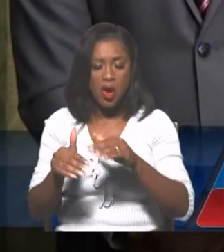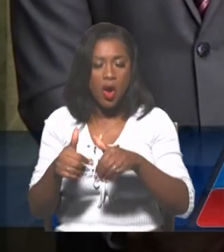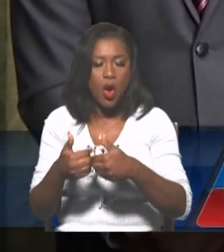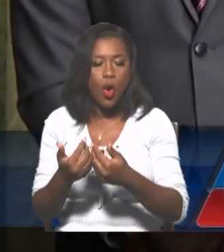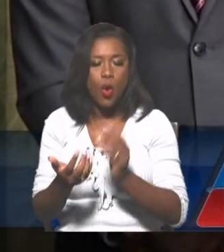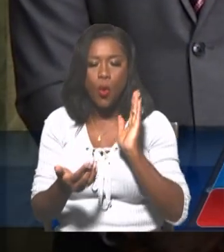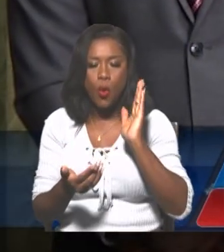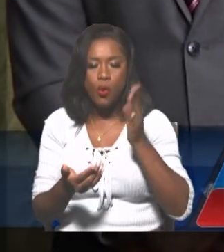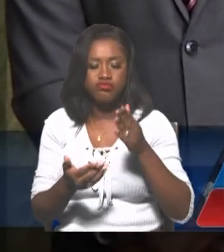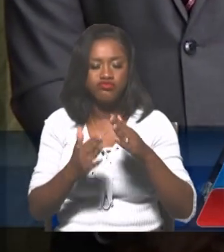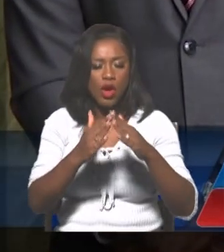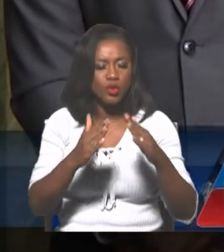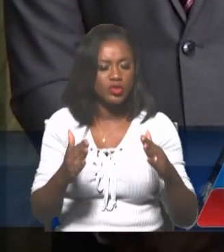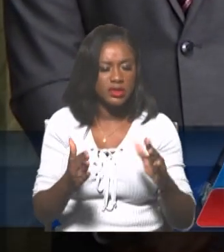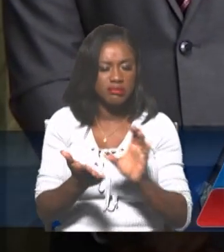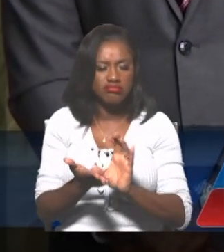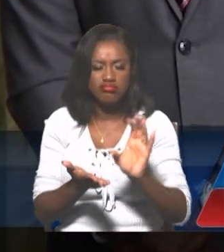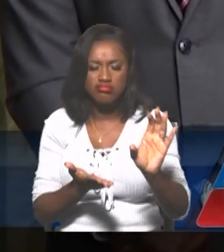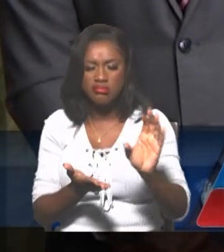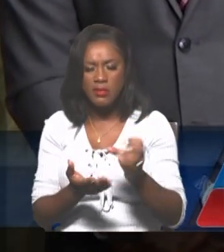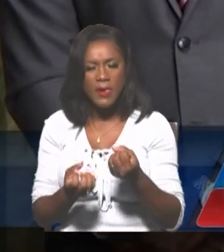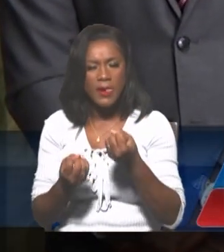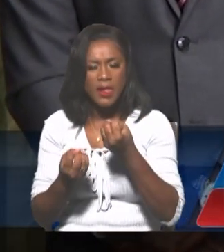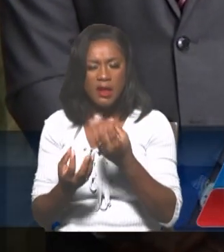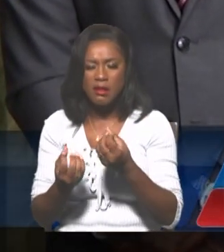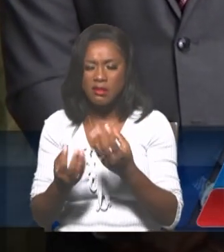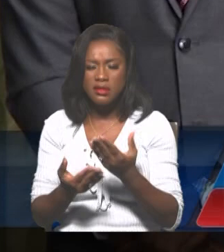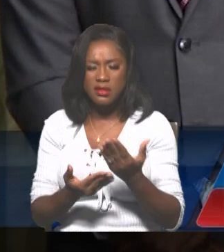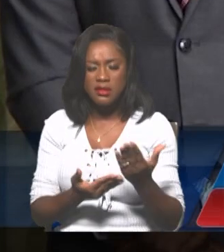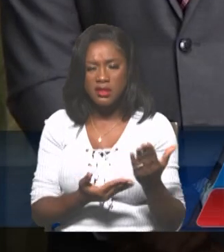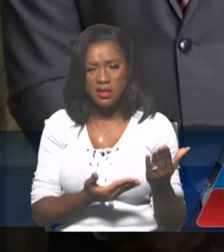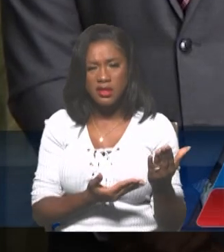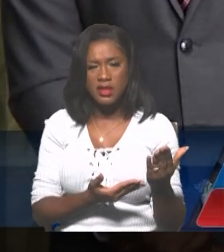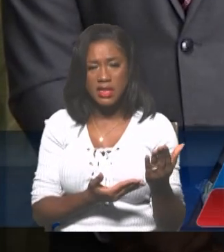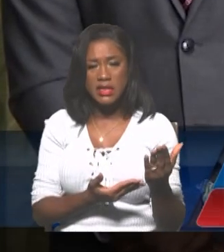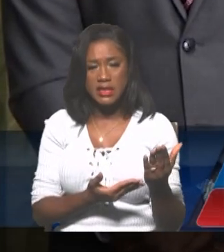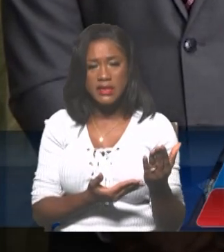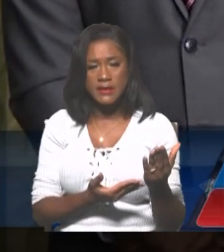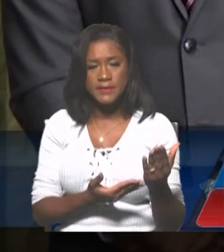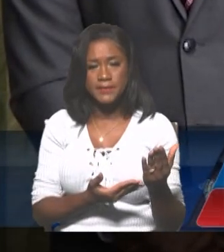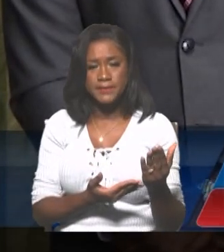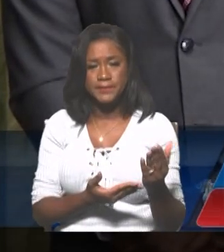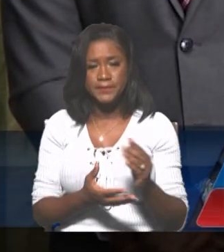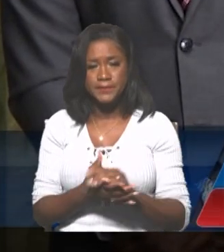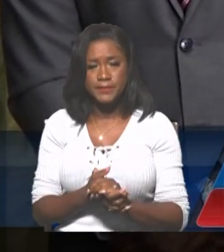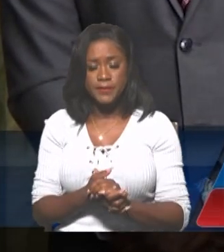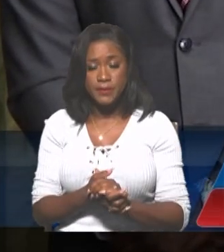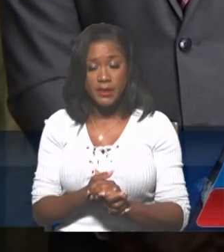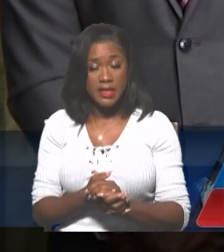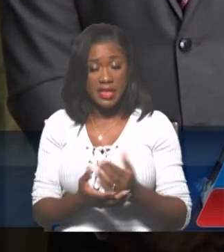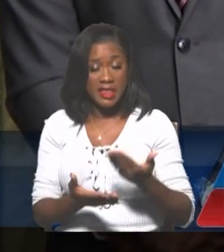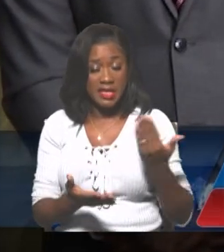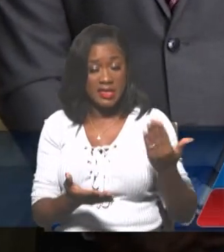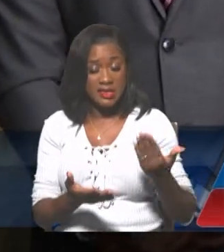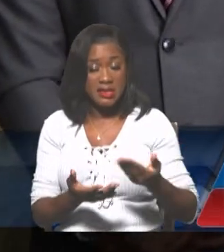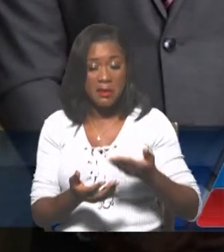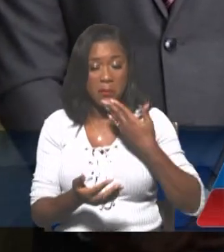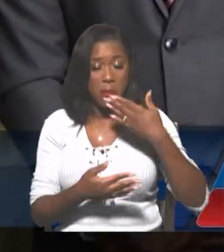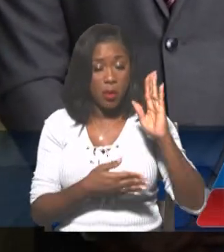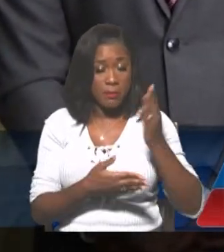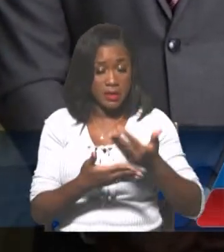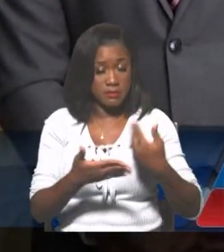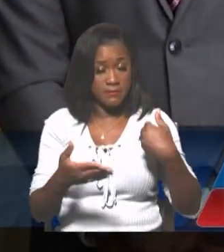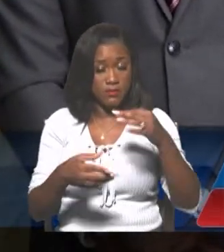terms of housing, and there are a lot of details that, particularly in terms of promises